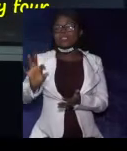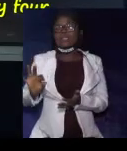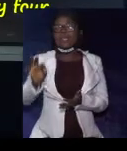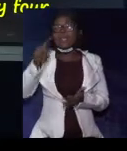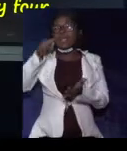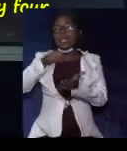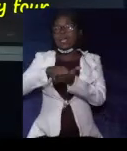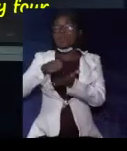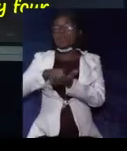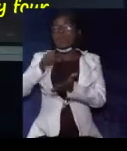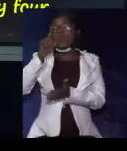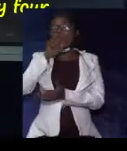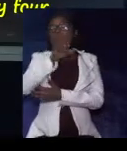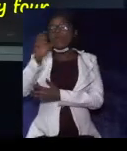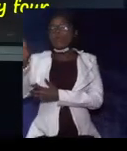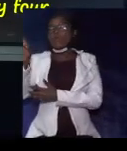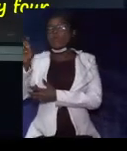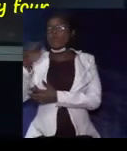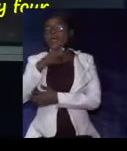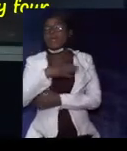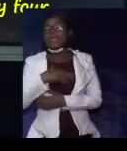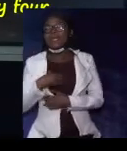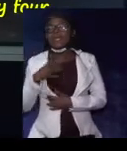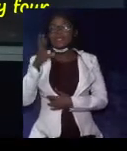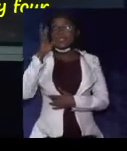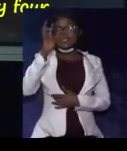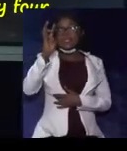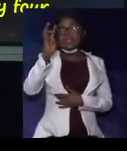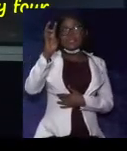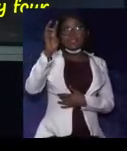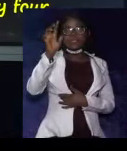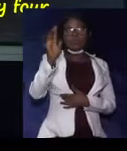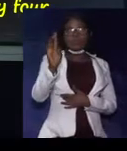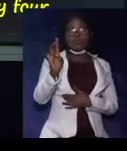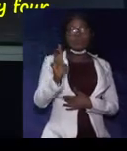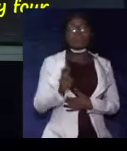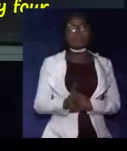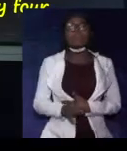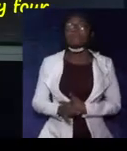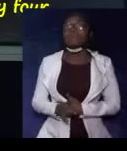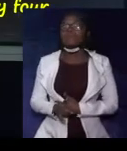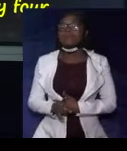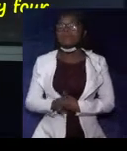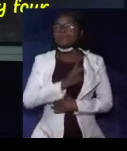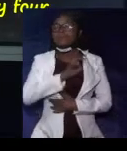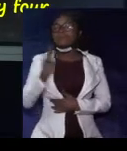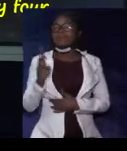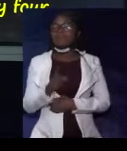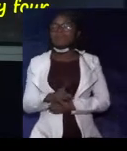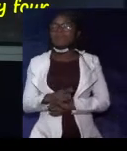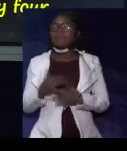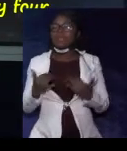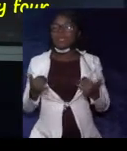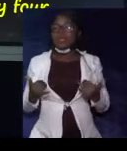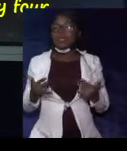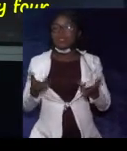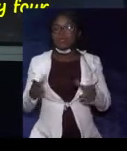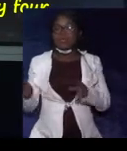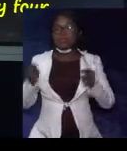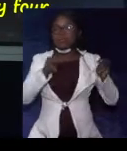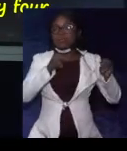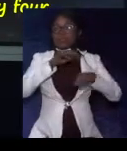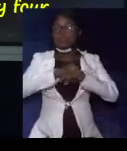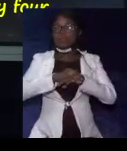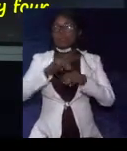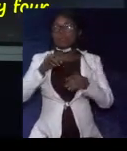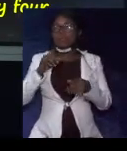29,167. Did you get that right? Well, good job you if you did. If you did not, well, you will have another chance with